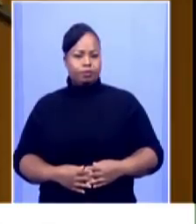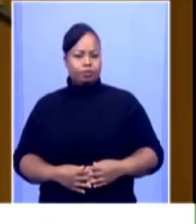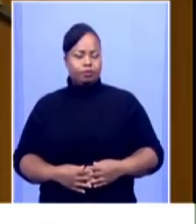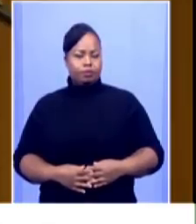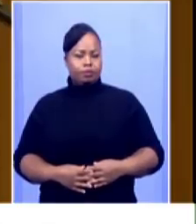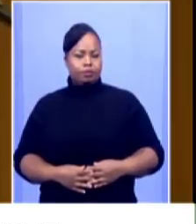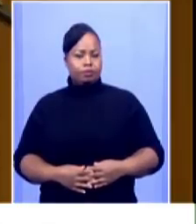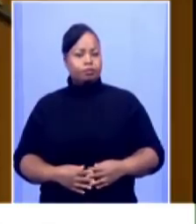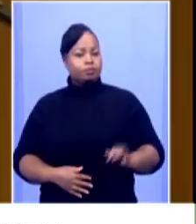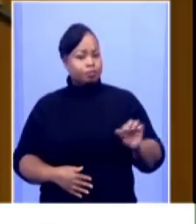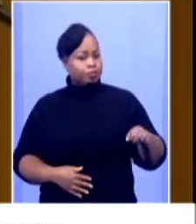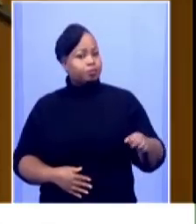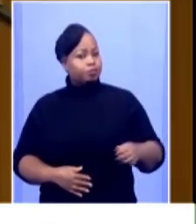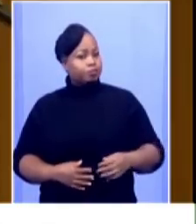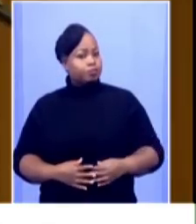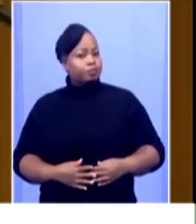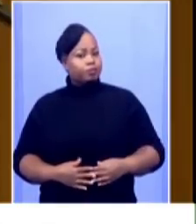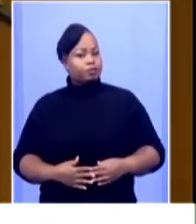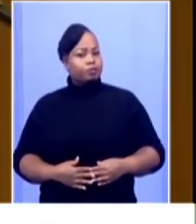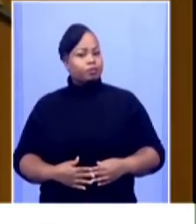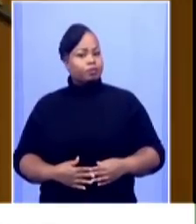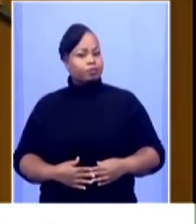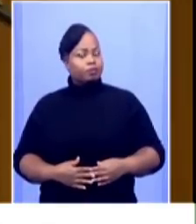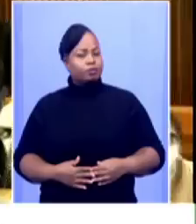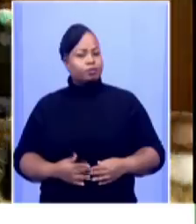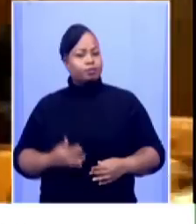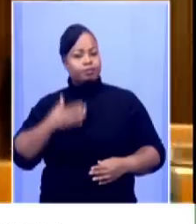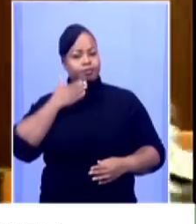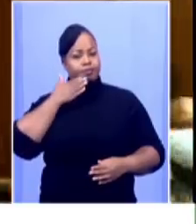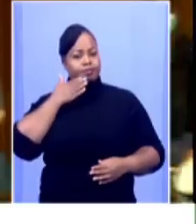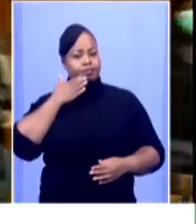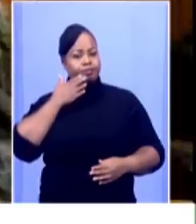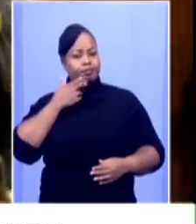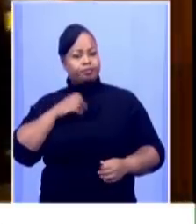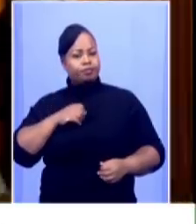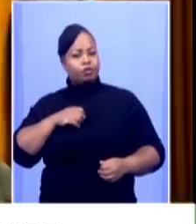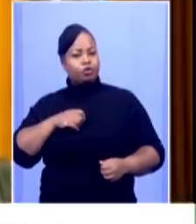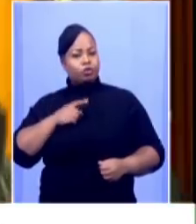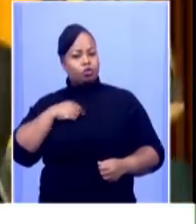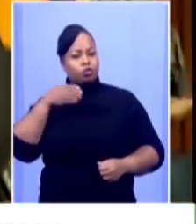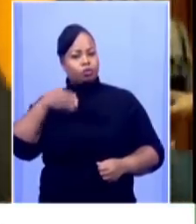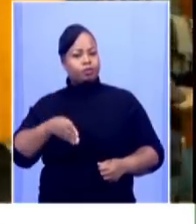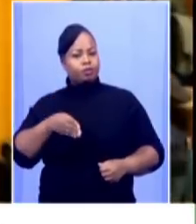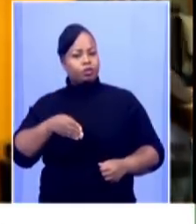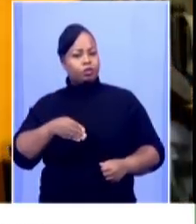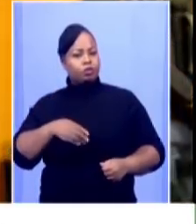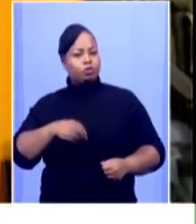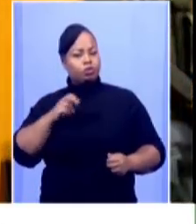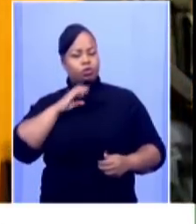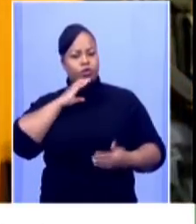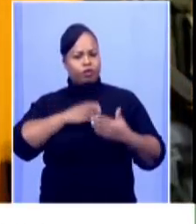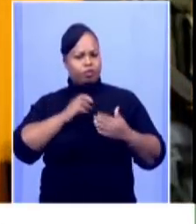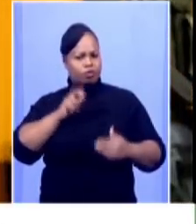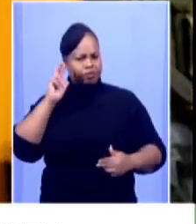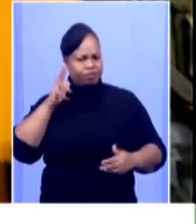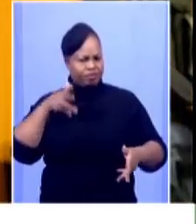Yes, Mr. Magashule, can you please put your appearance on record? Thank you, my lady. Accused